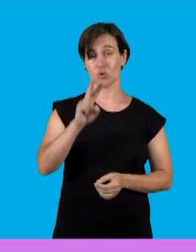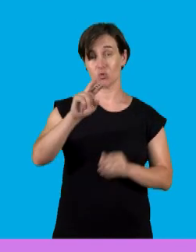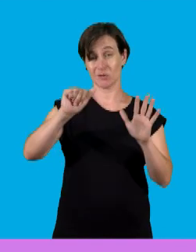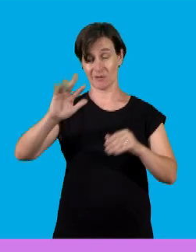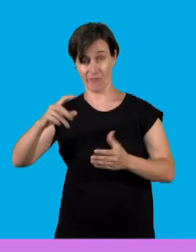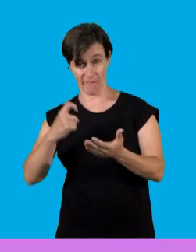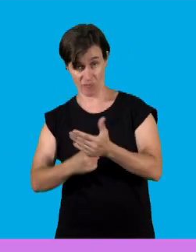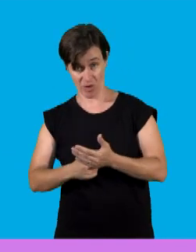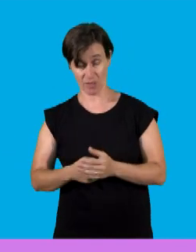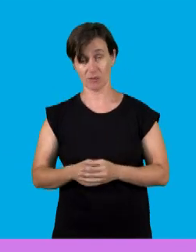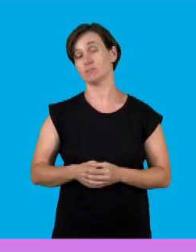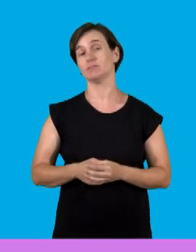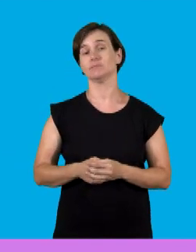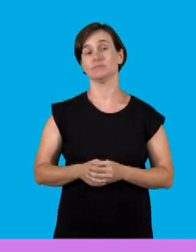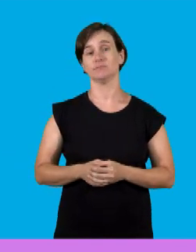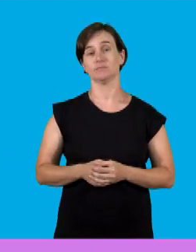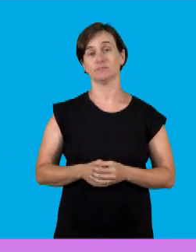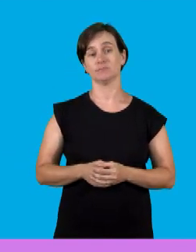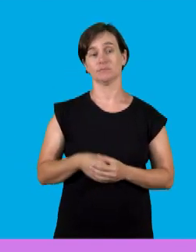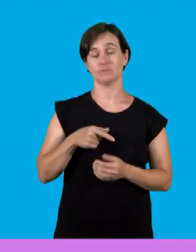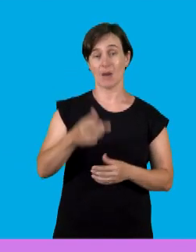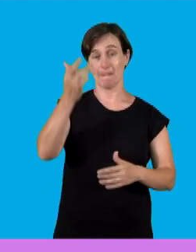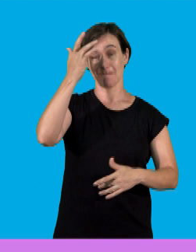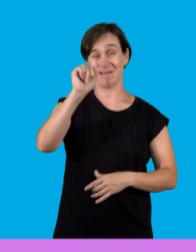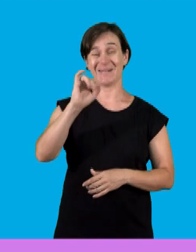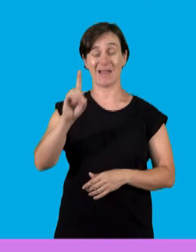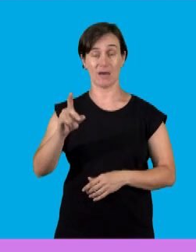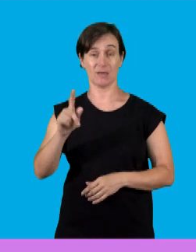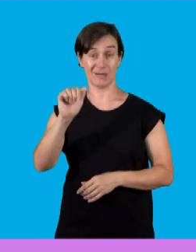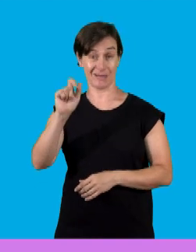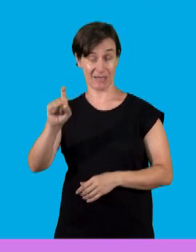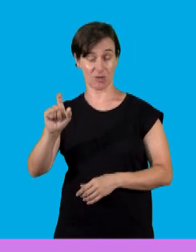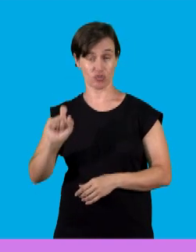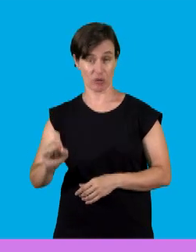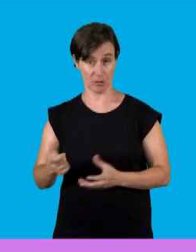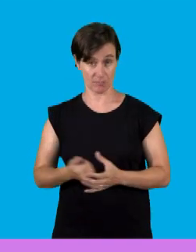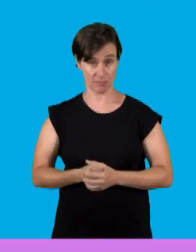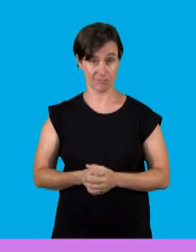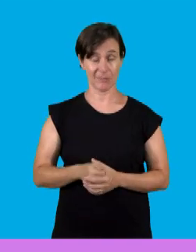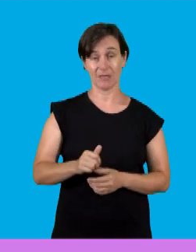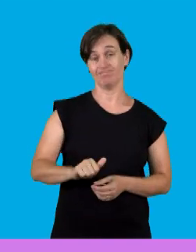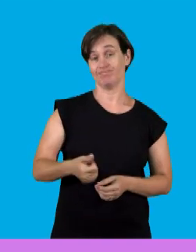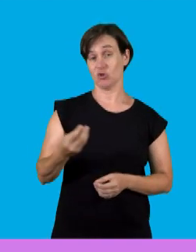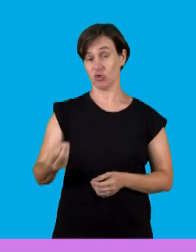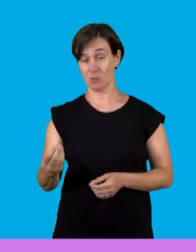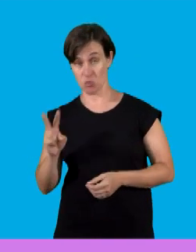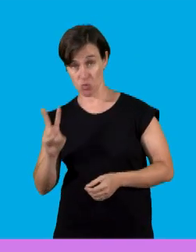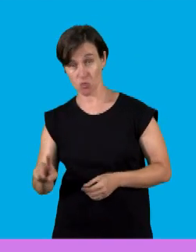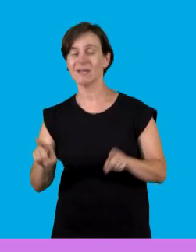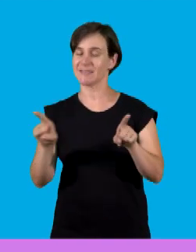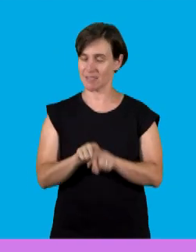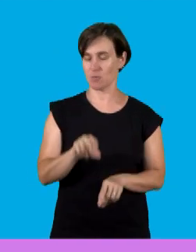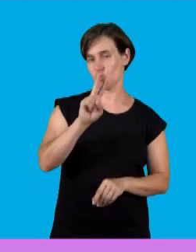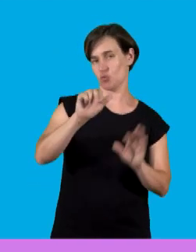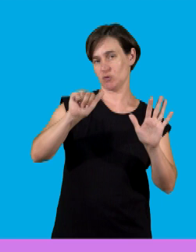will be 265 Rand, medical aid tax credit. And then we have child number 2,